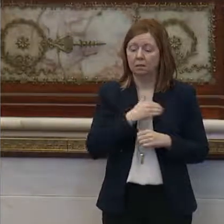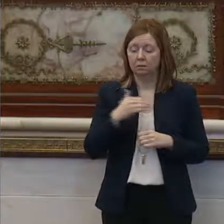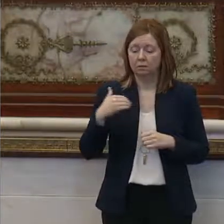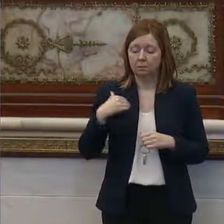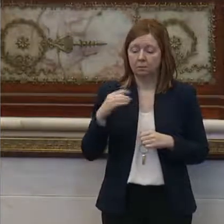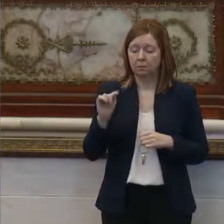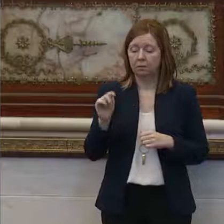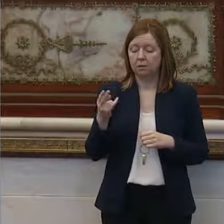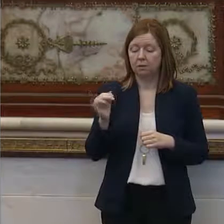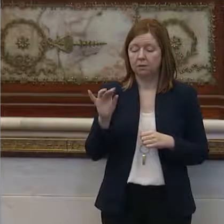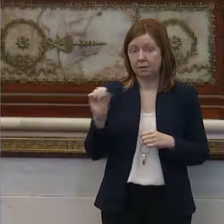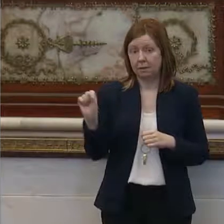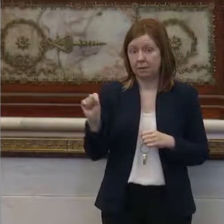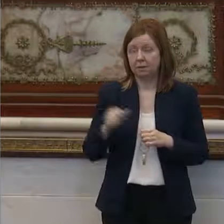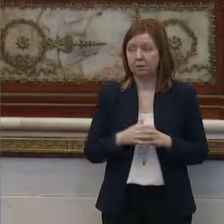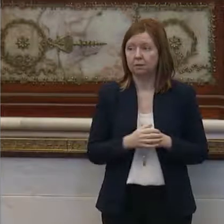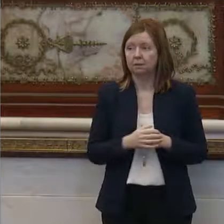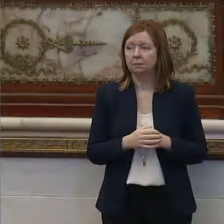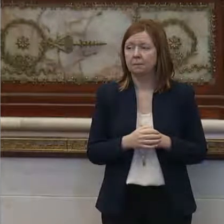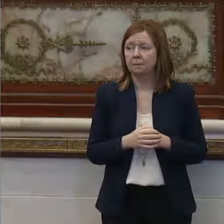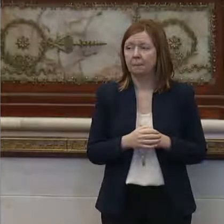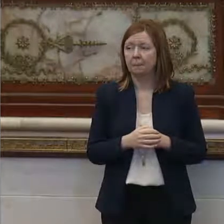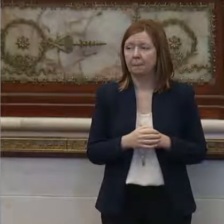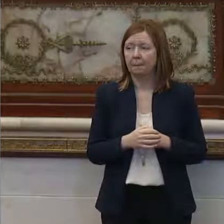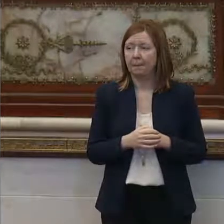Councilmember Thomas.